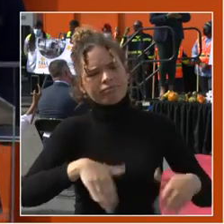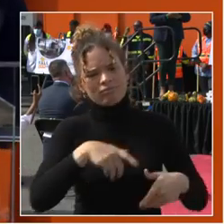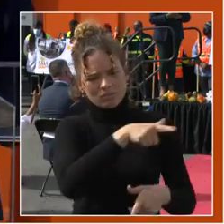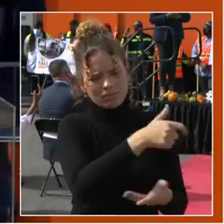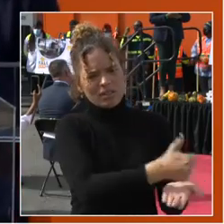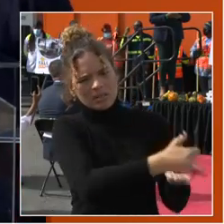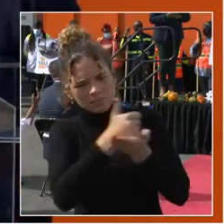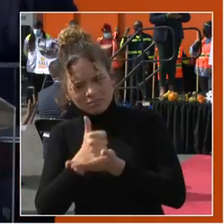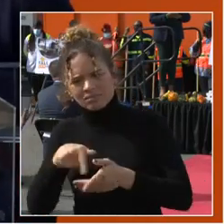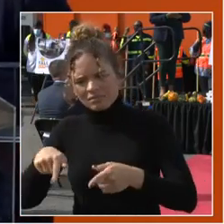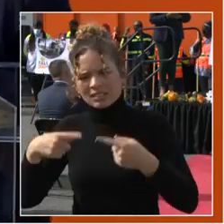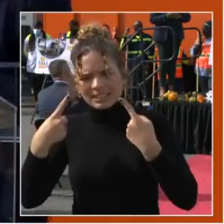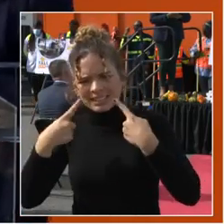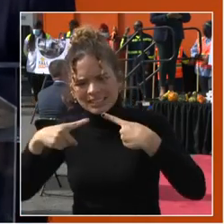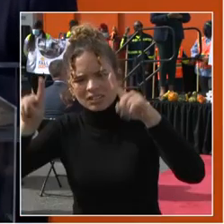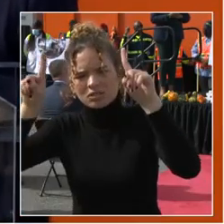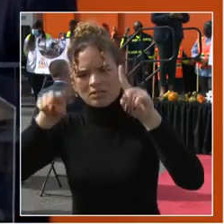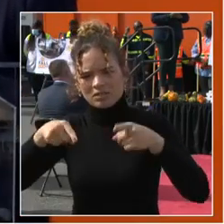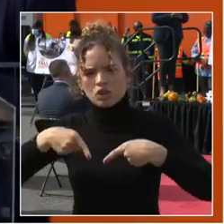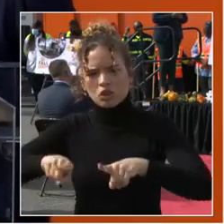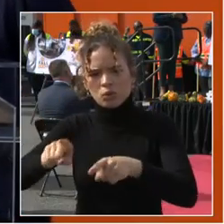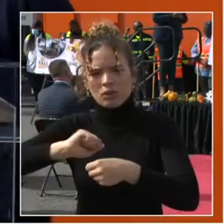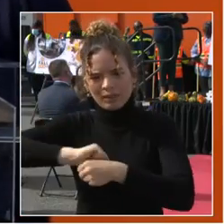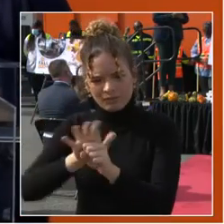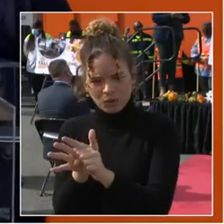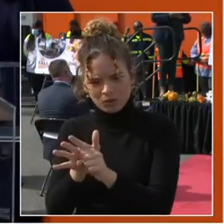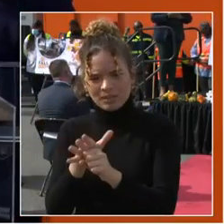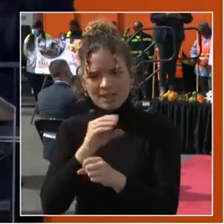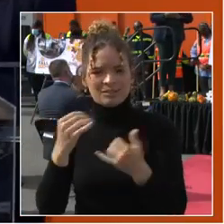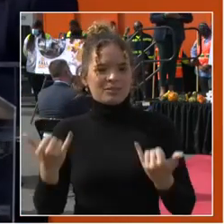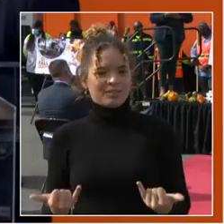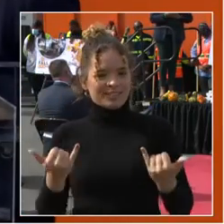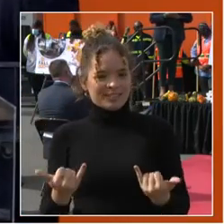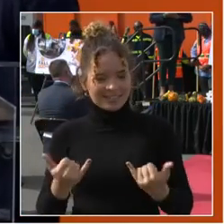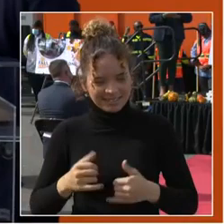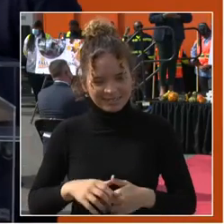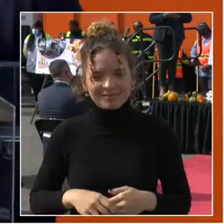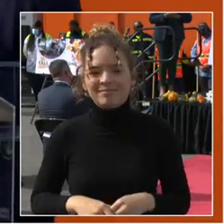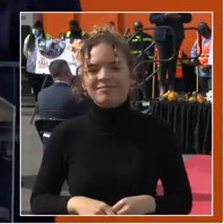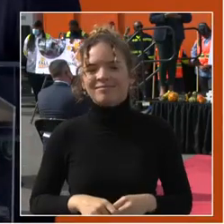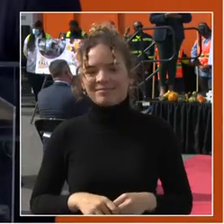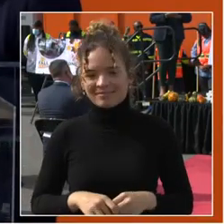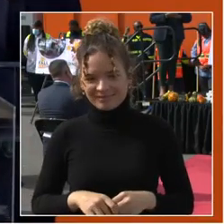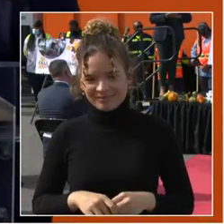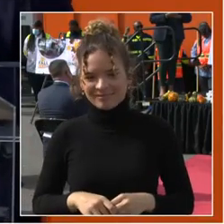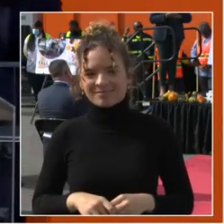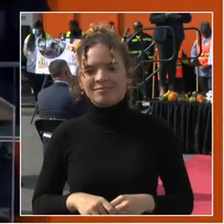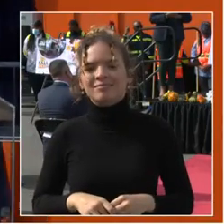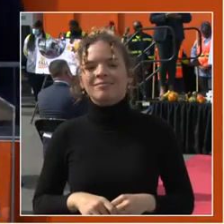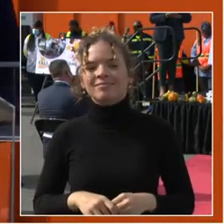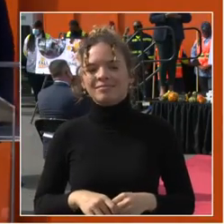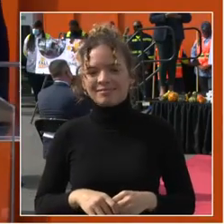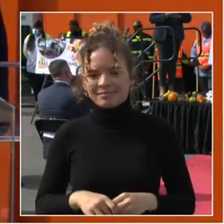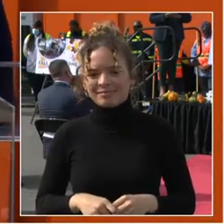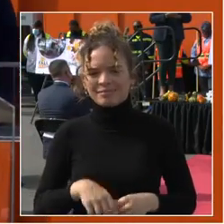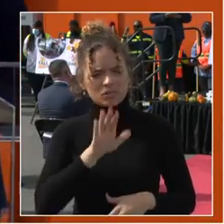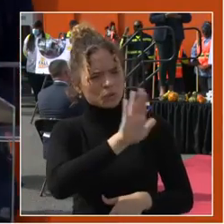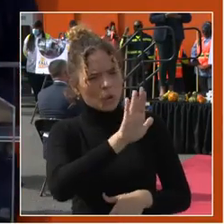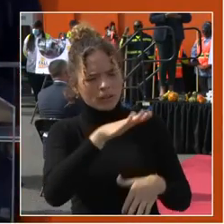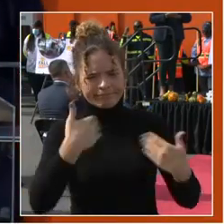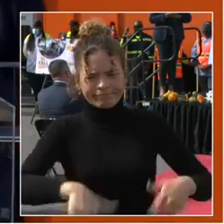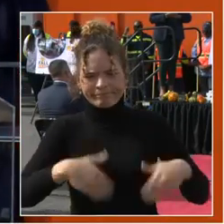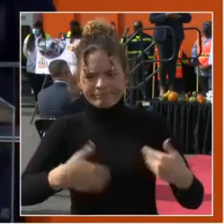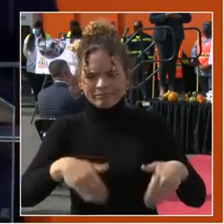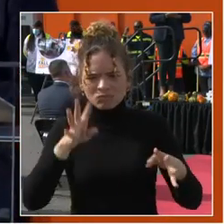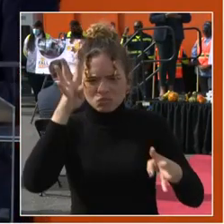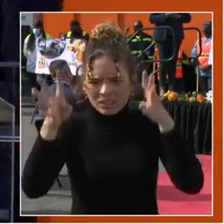honor. I've been told that you are a creative, talented, inspirational, informative, and dynamic pre-K 4 teacher.